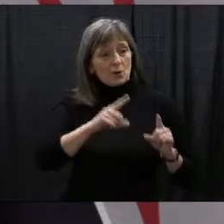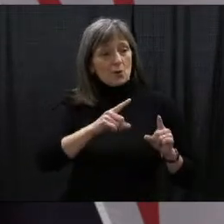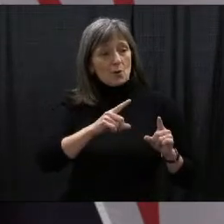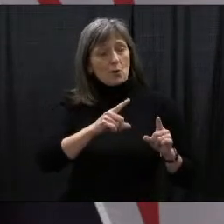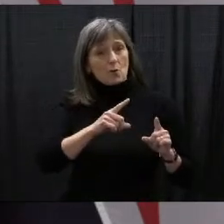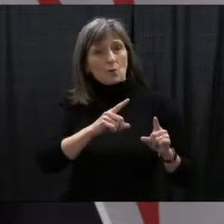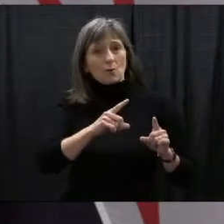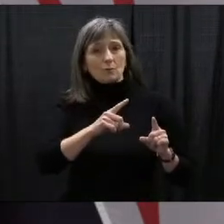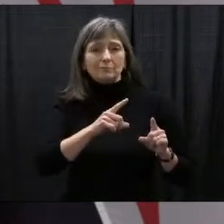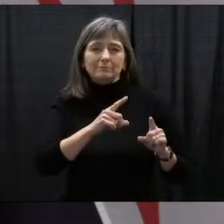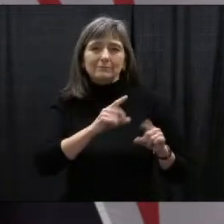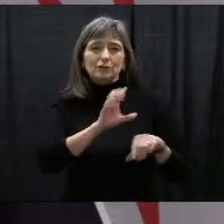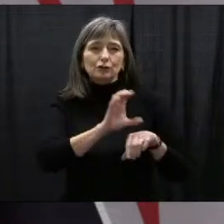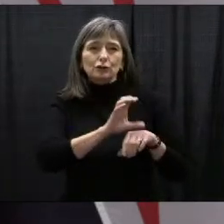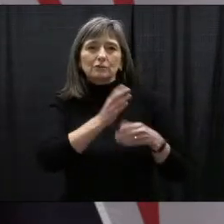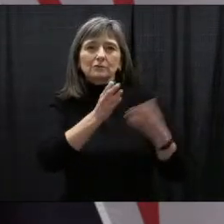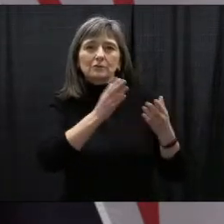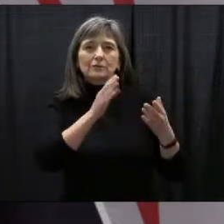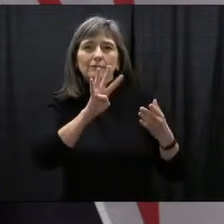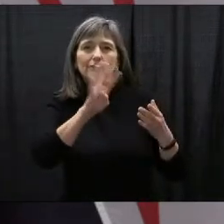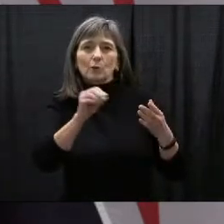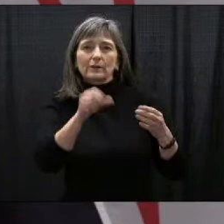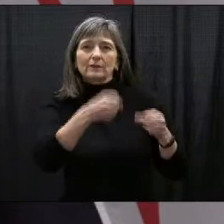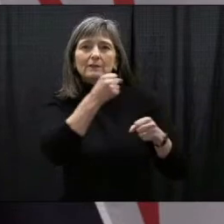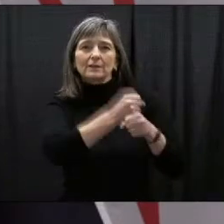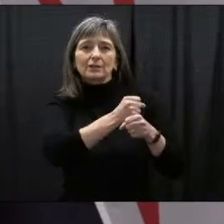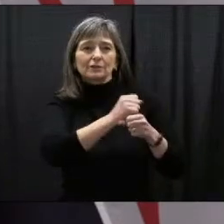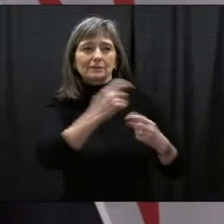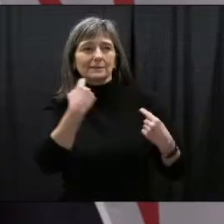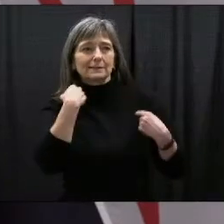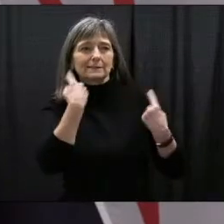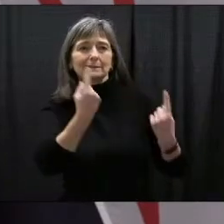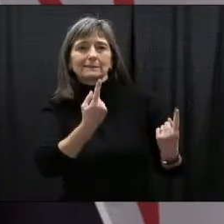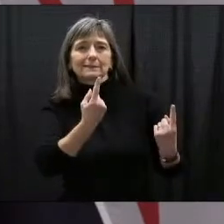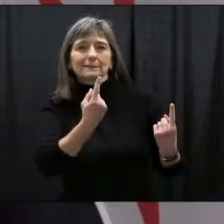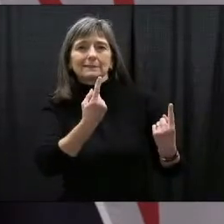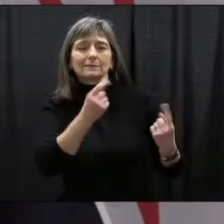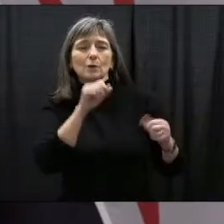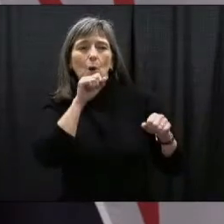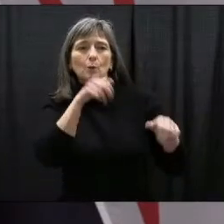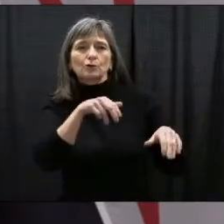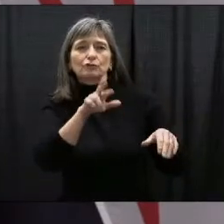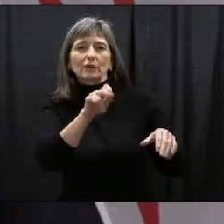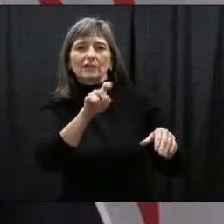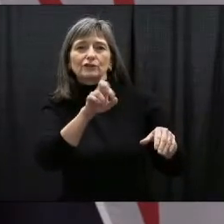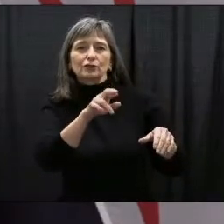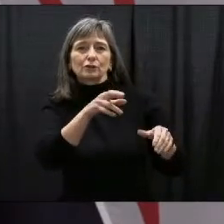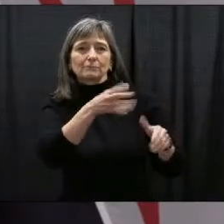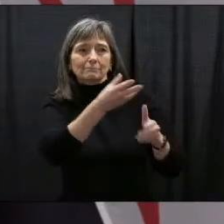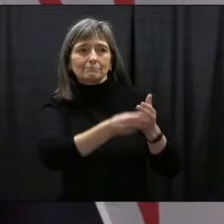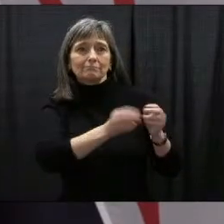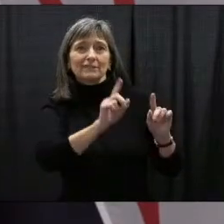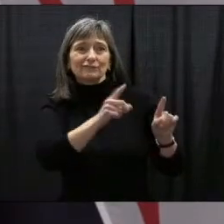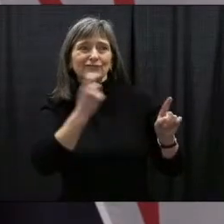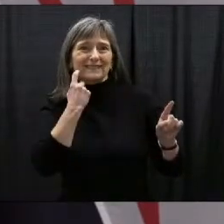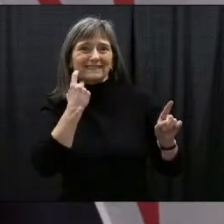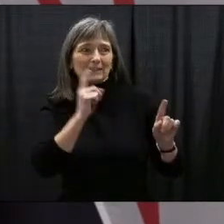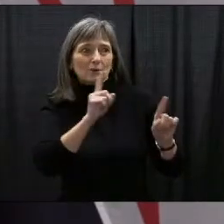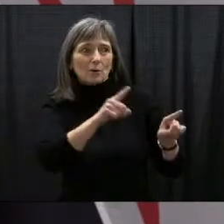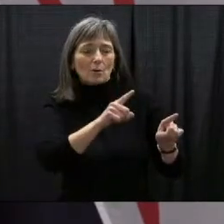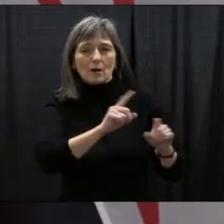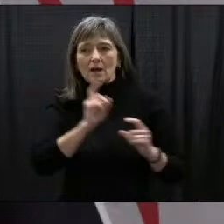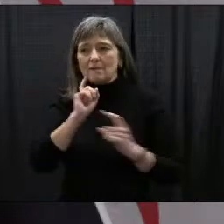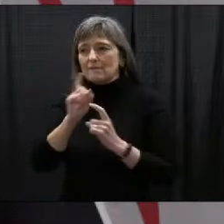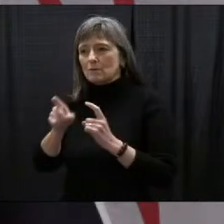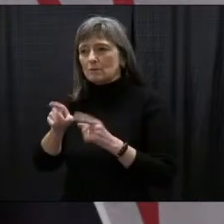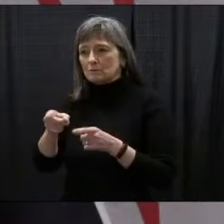a service to commemorate the 40th anniversary of the sinking of the Ocean Ranger. Like the people of